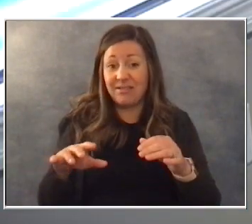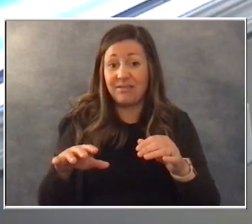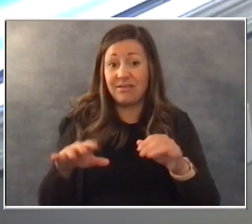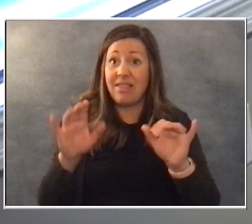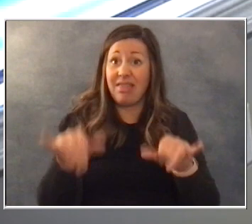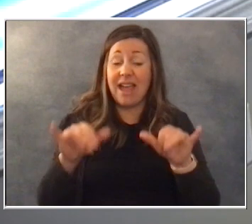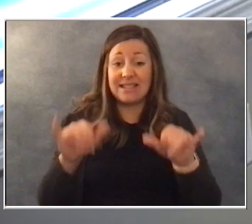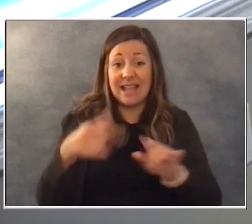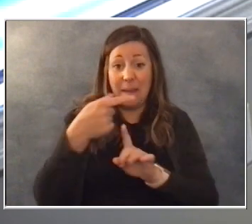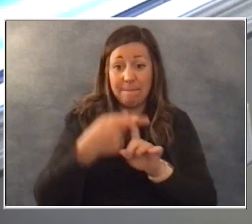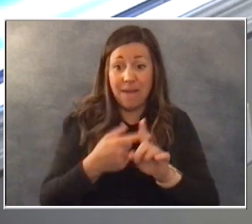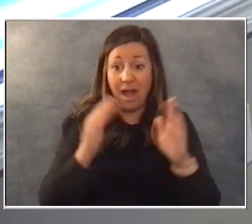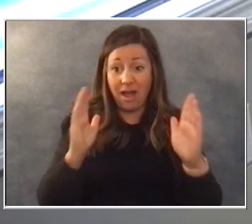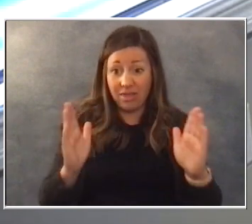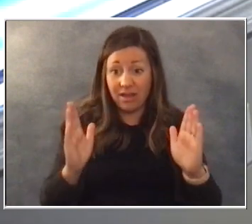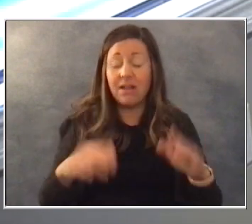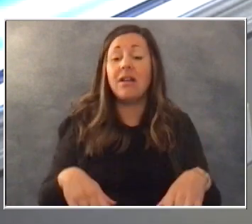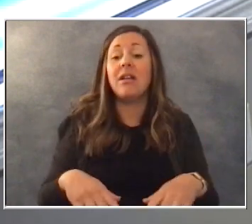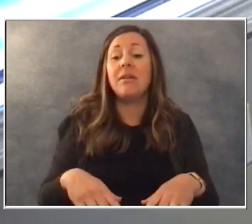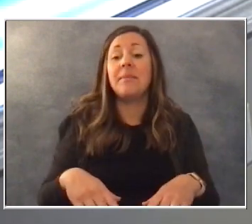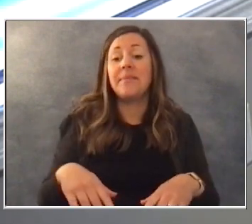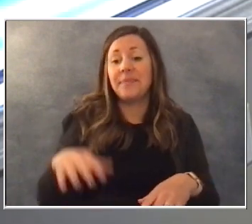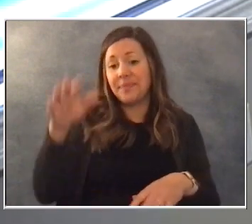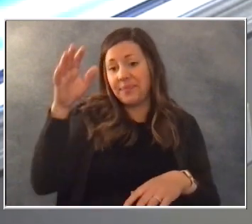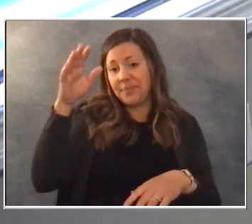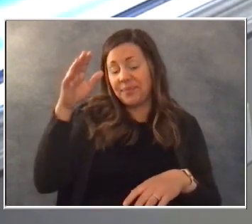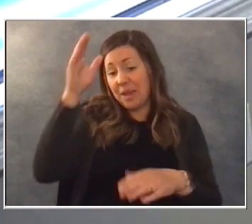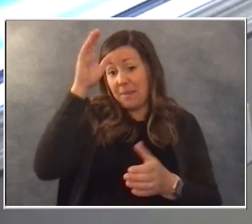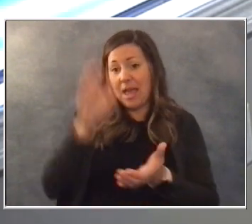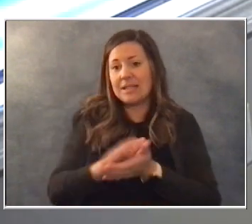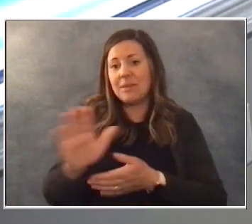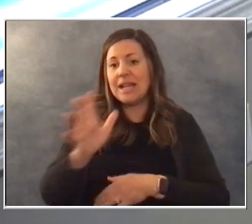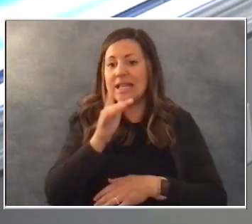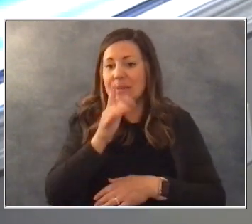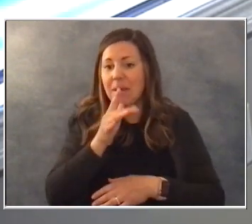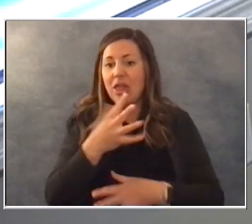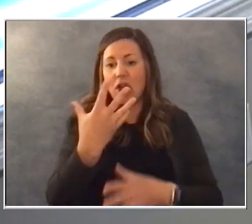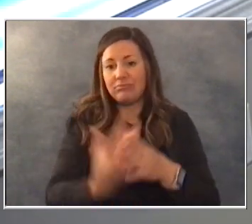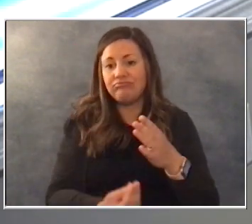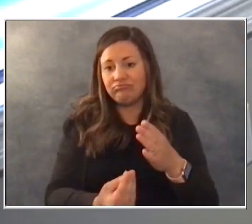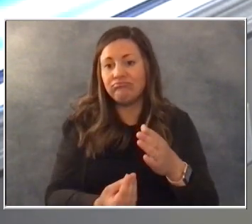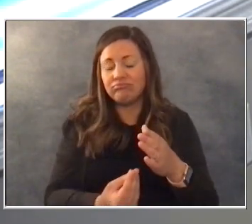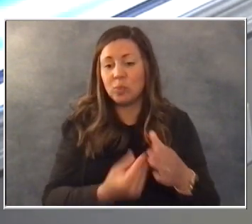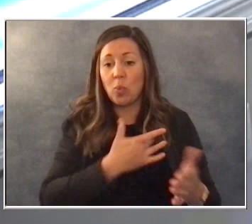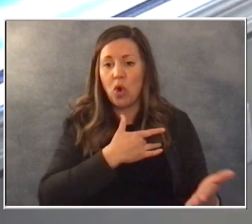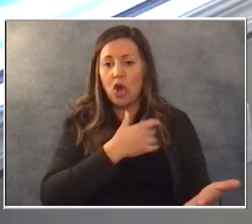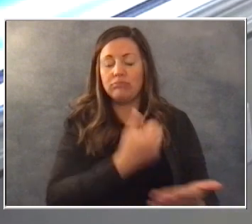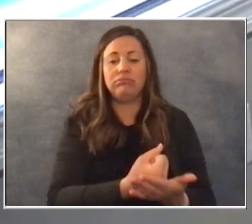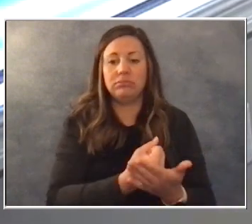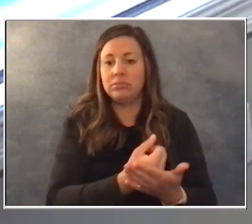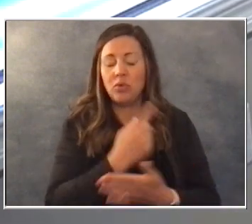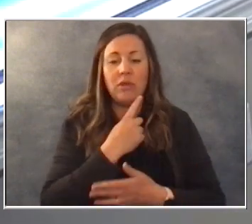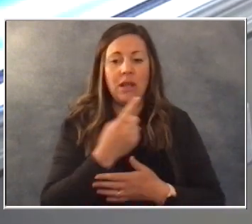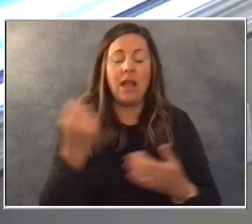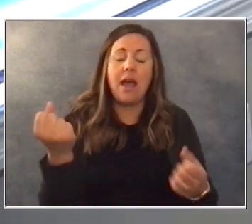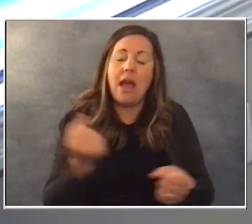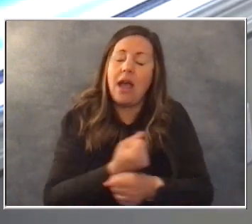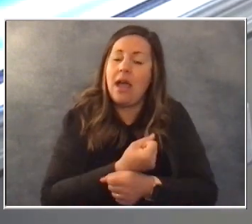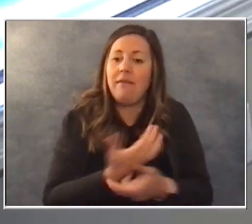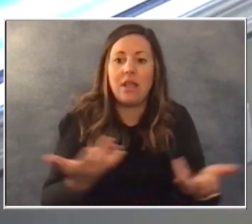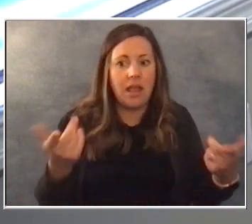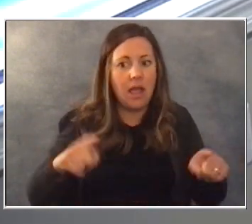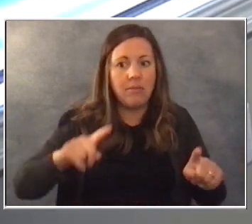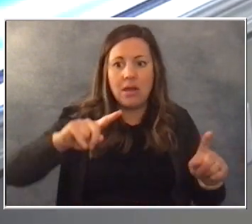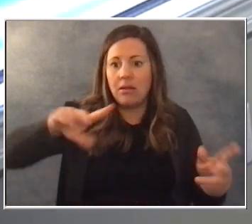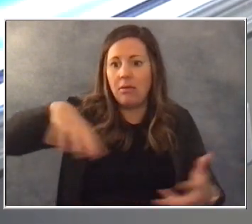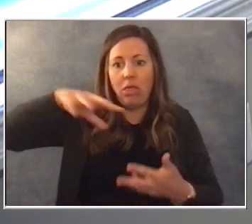me being diagnosed with cancer, he had lost his mother due to a sudden heart attack. So it was like everything was happening at once, and he